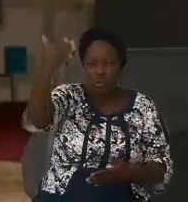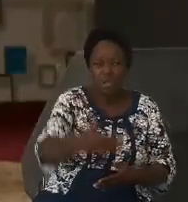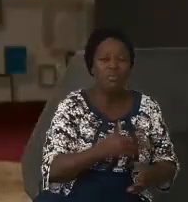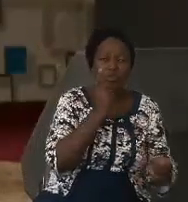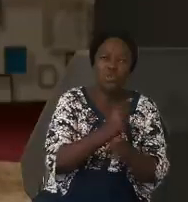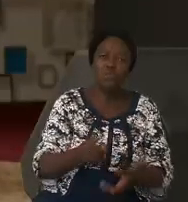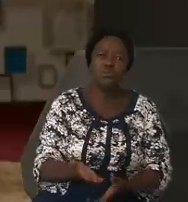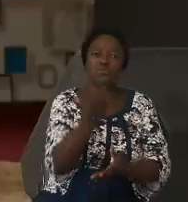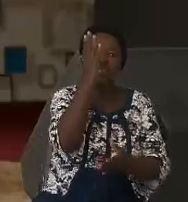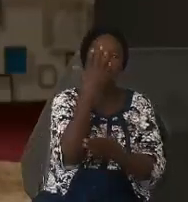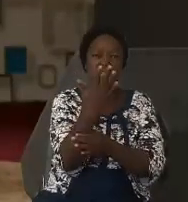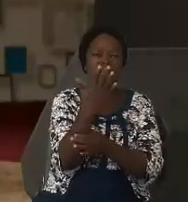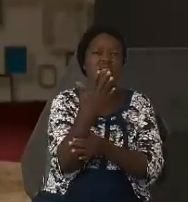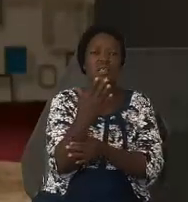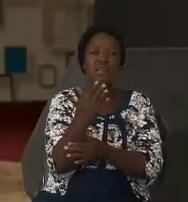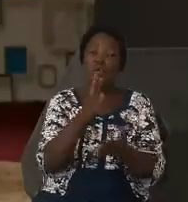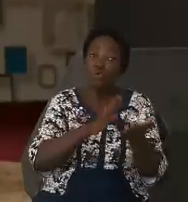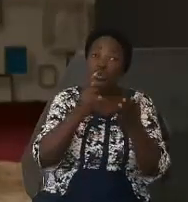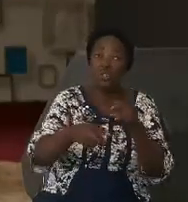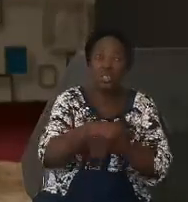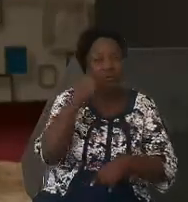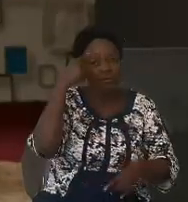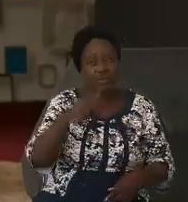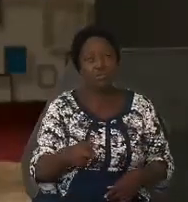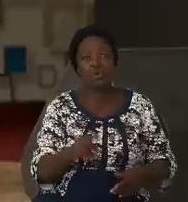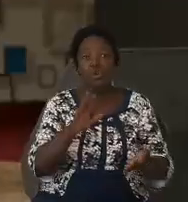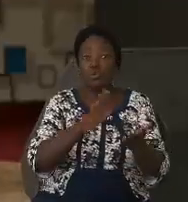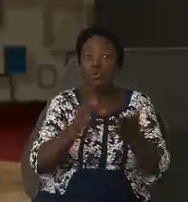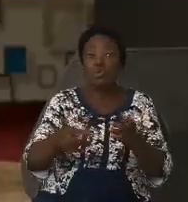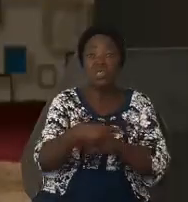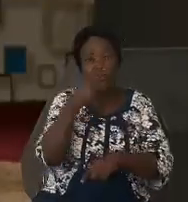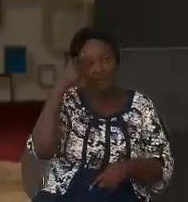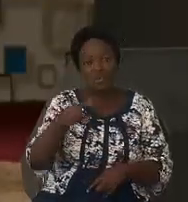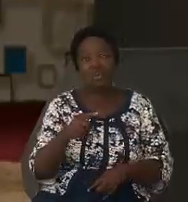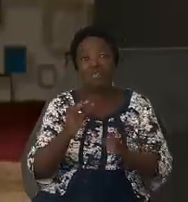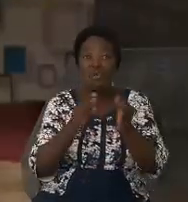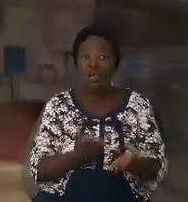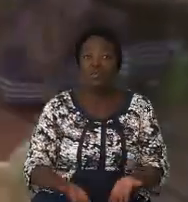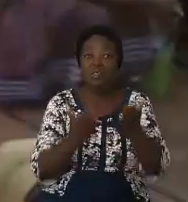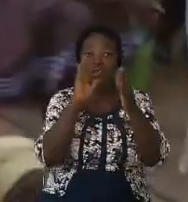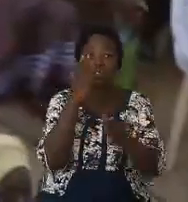and he's saying, I will welcome you. Raise up that hand. Raise up that hand. Glorious day